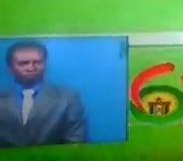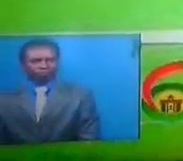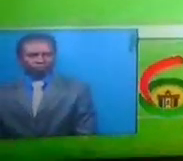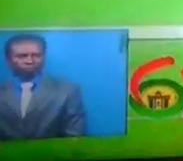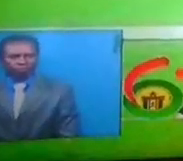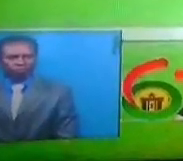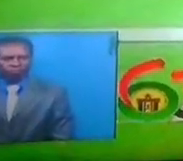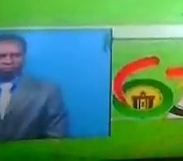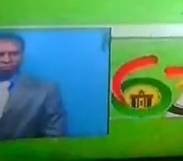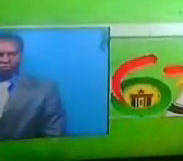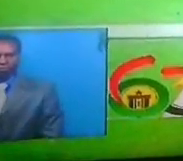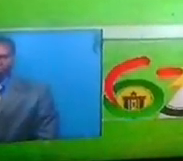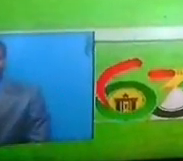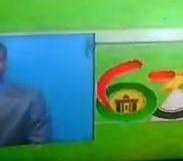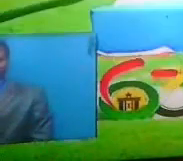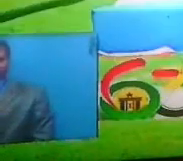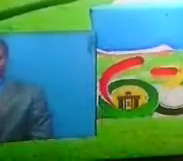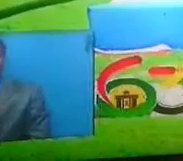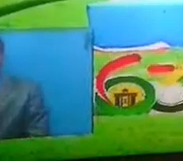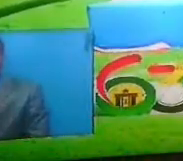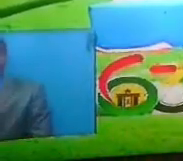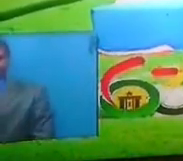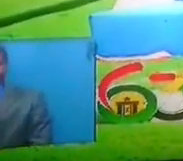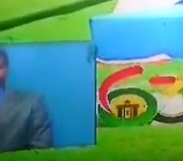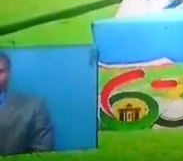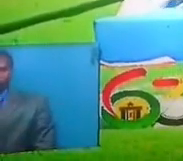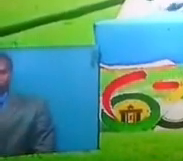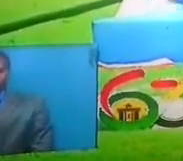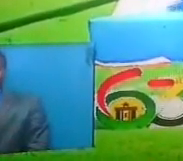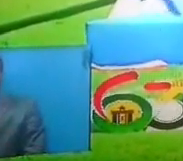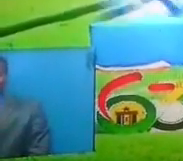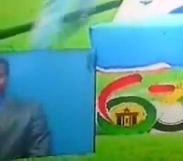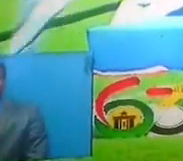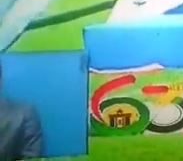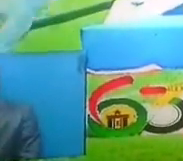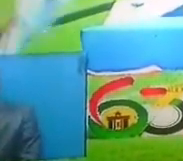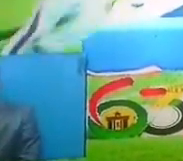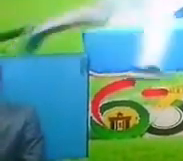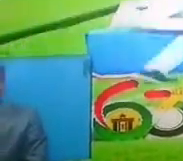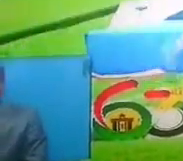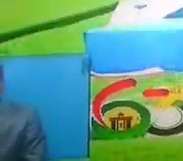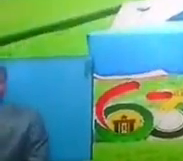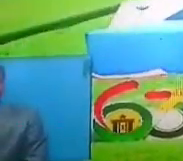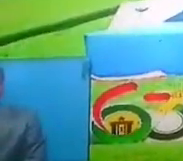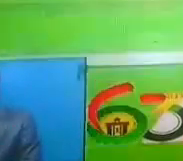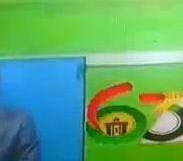dive and roll through the loop, but this one is somersault through the loop. So he just waited